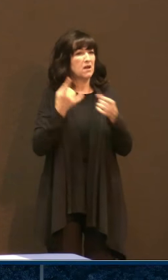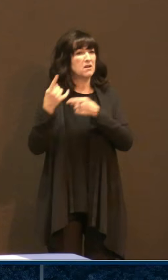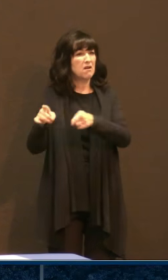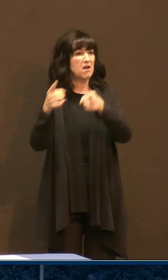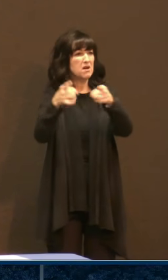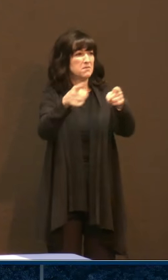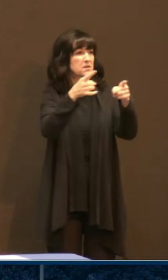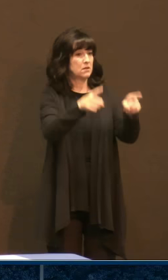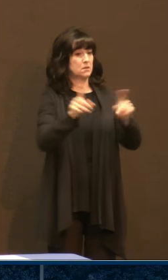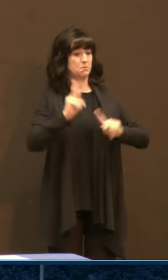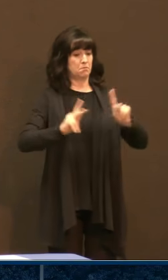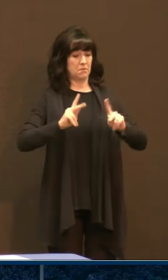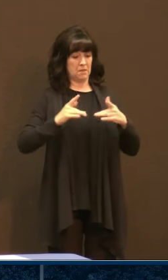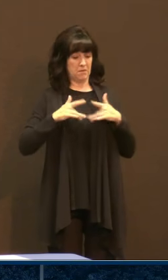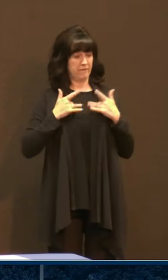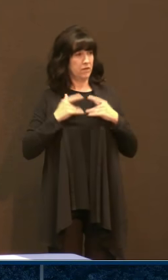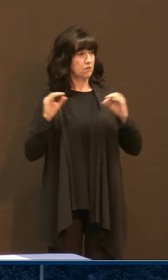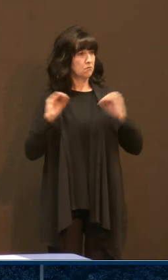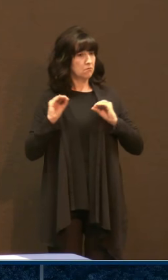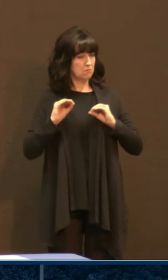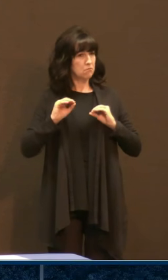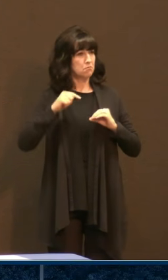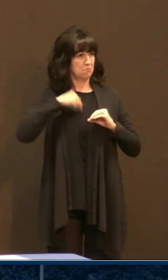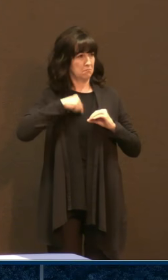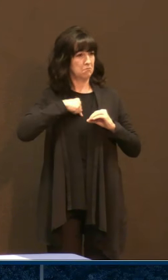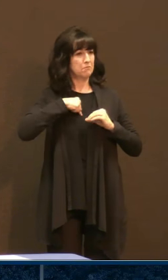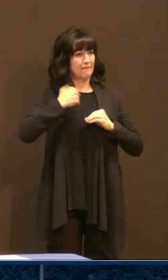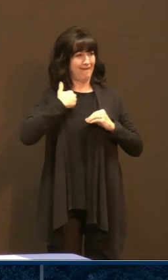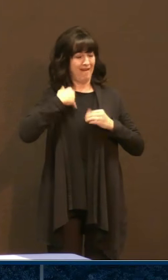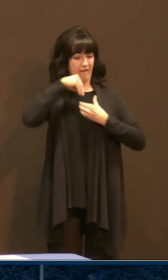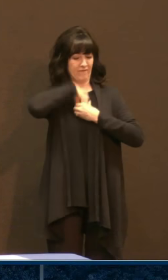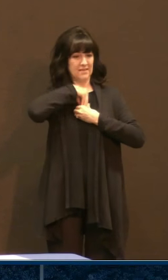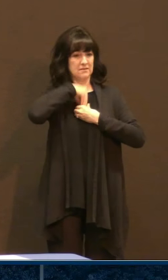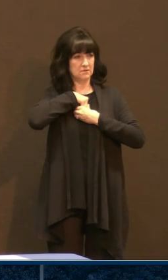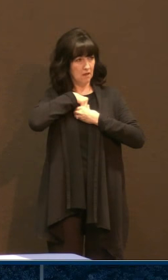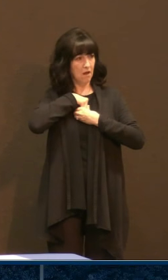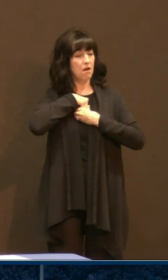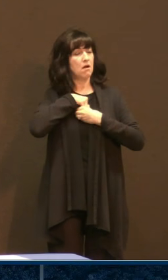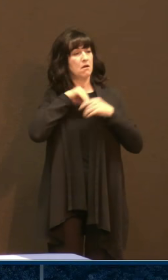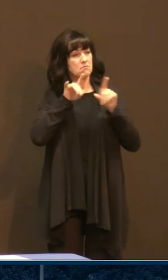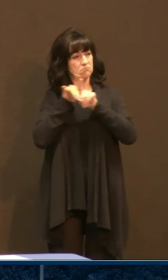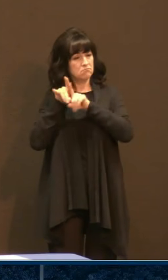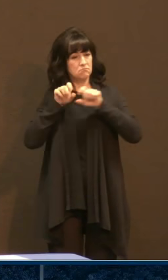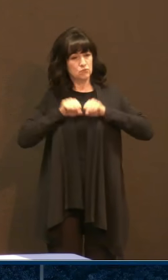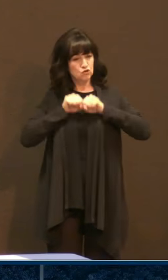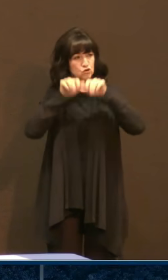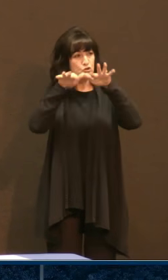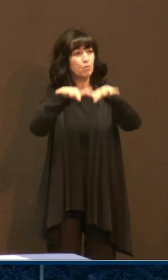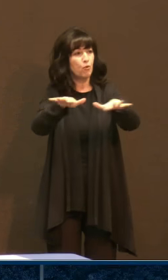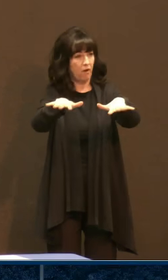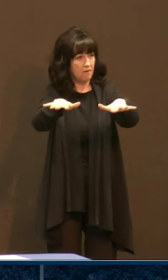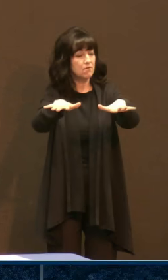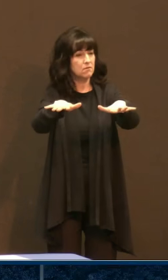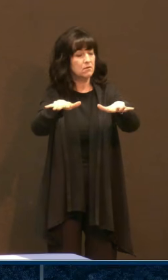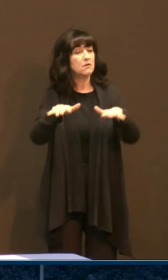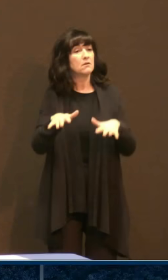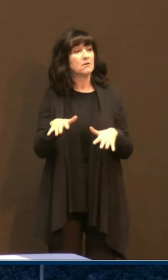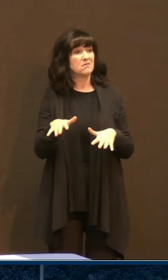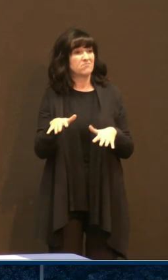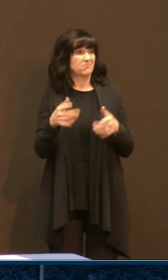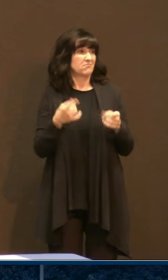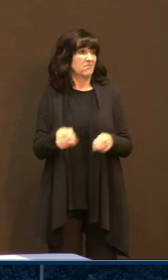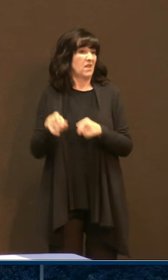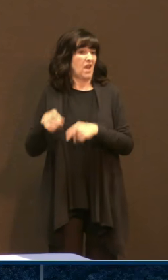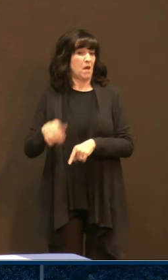we've done already, it's clear that that is what has been happening in throughout our state, but